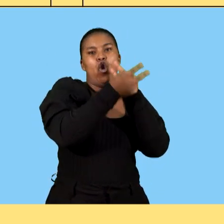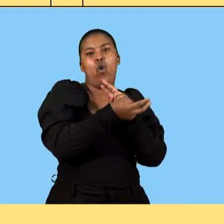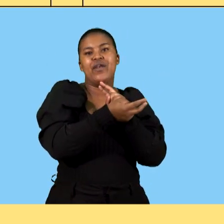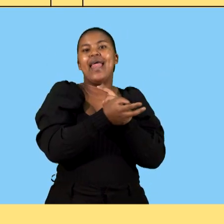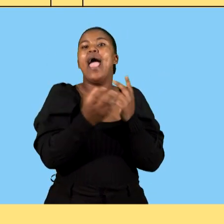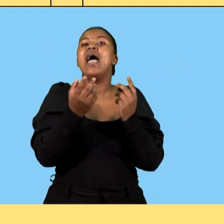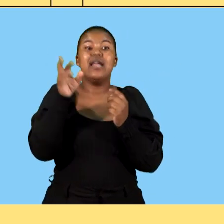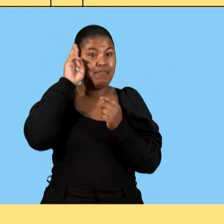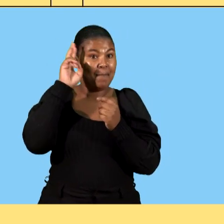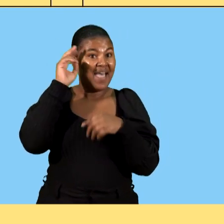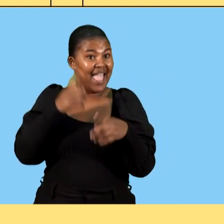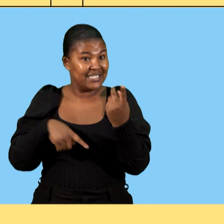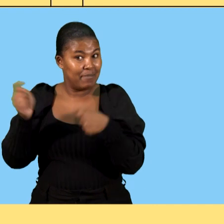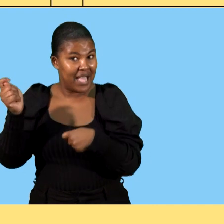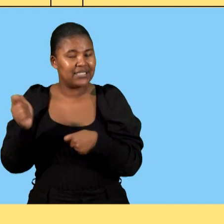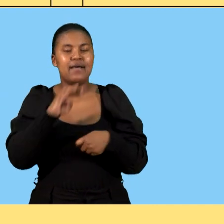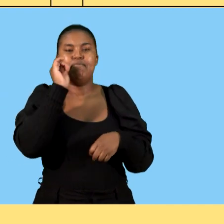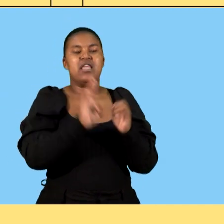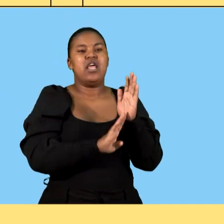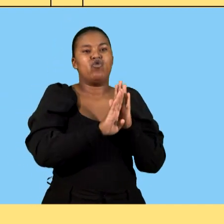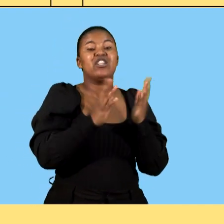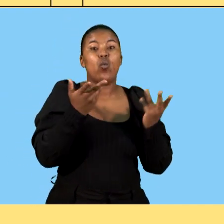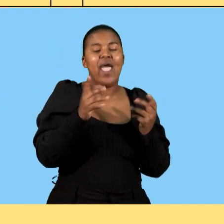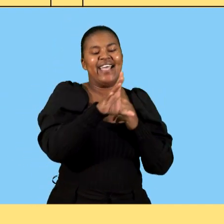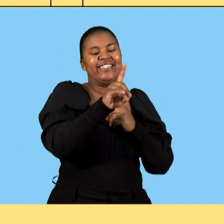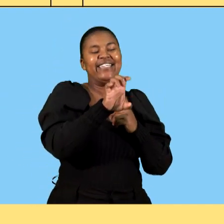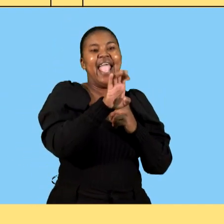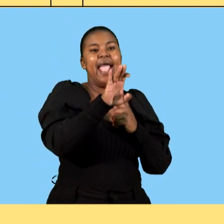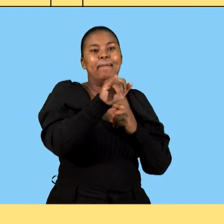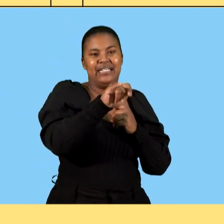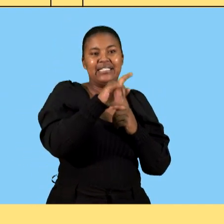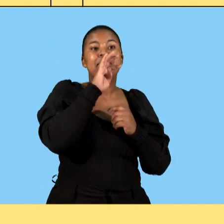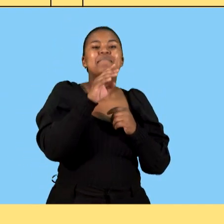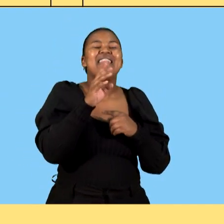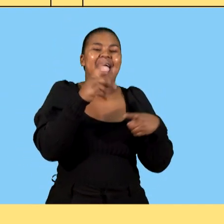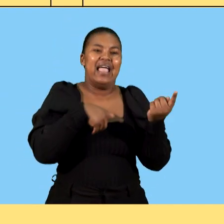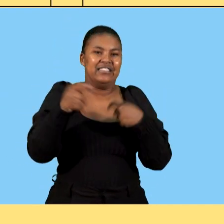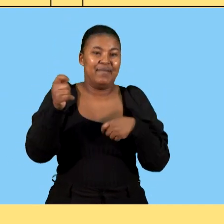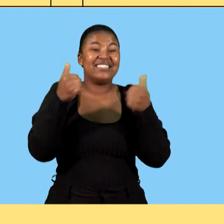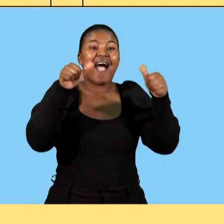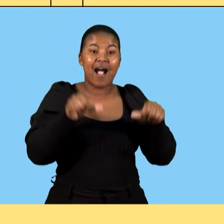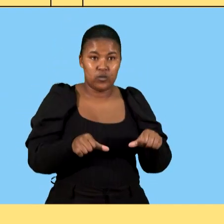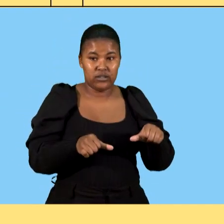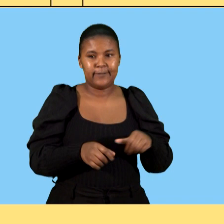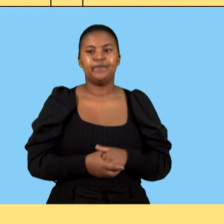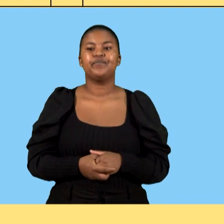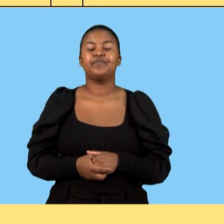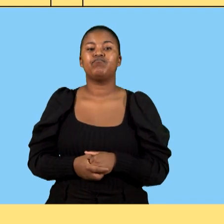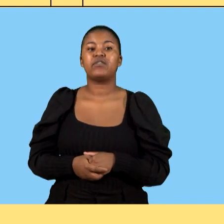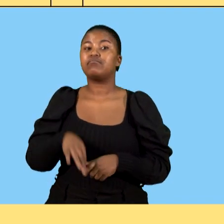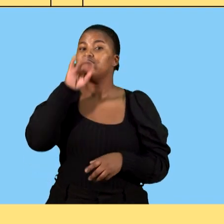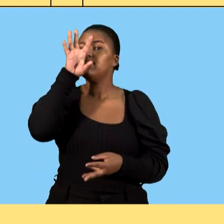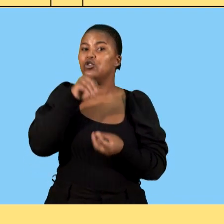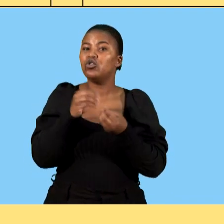interest on loan is an expense, hence it increases on the debit side. This is an expense account. So I have the